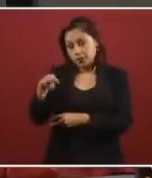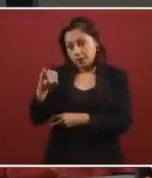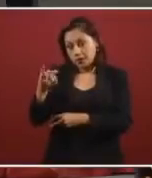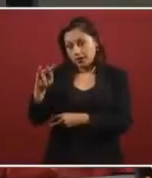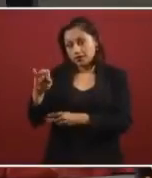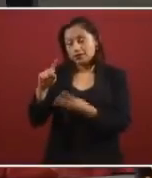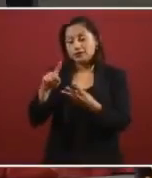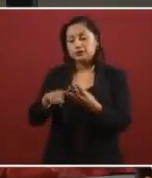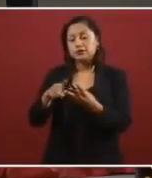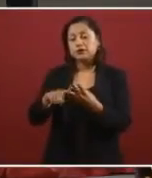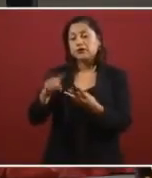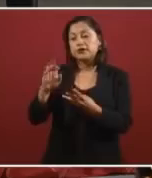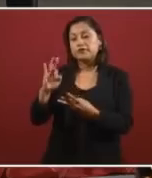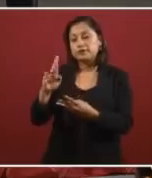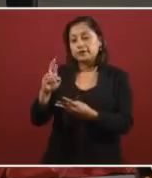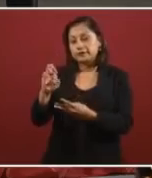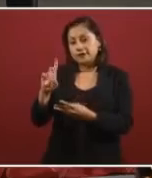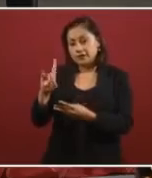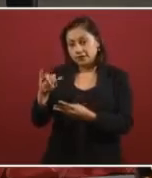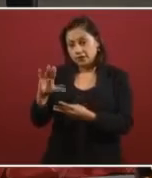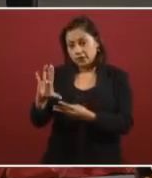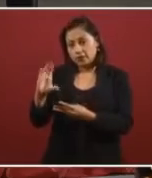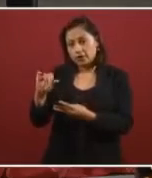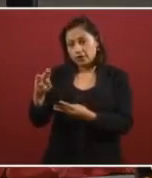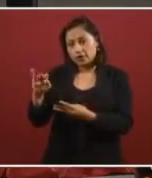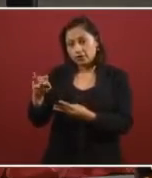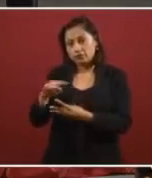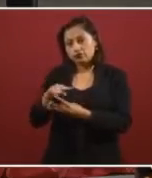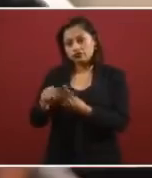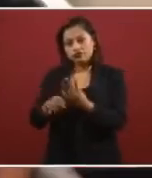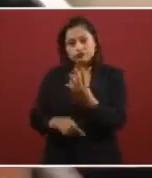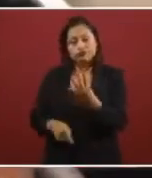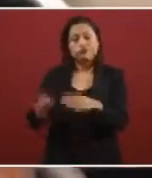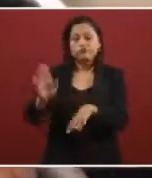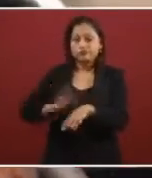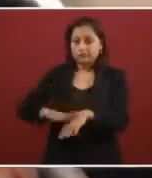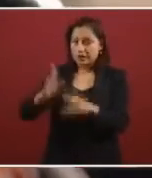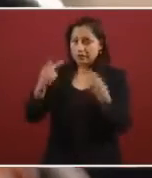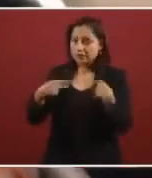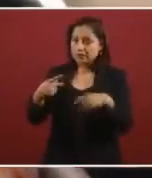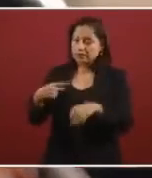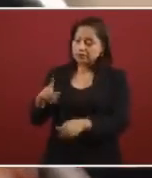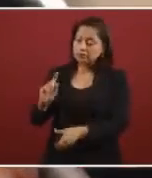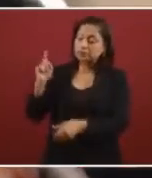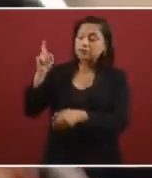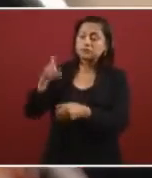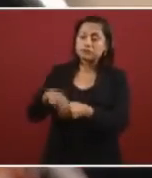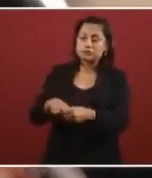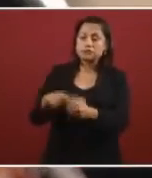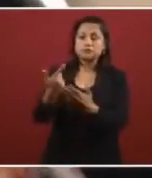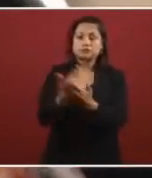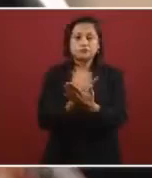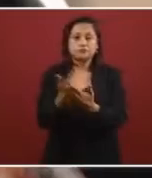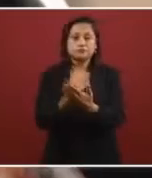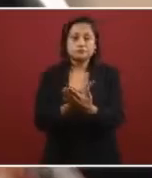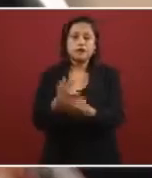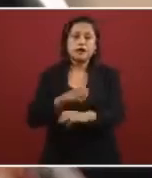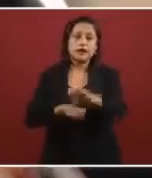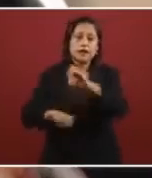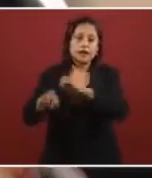Federico Canales Clarion, that were involved in selling and giving away this